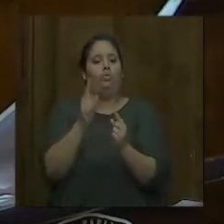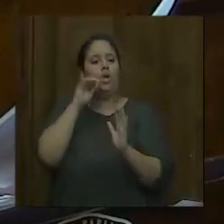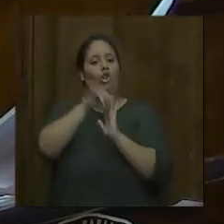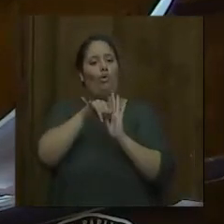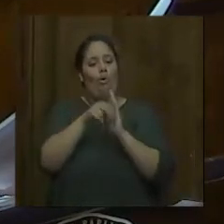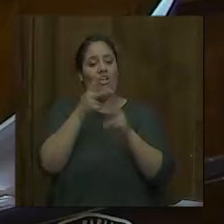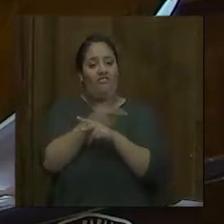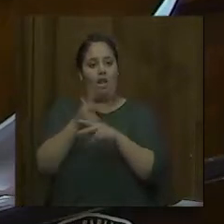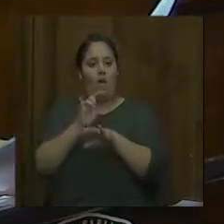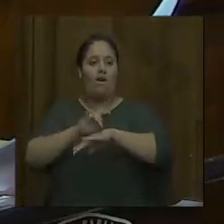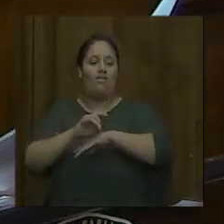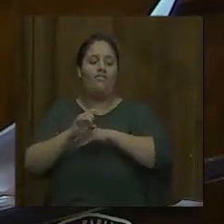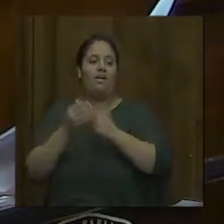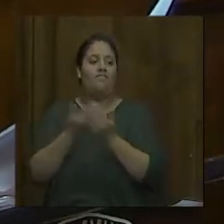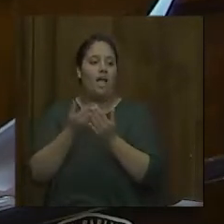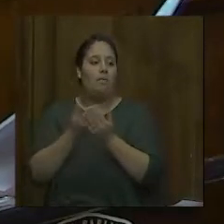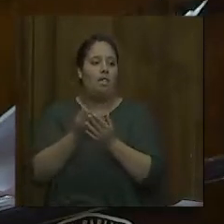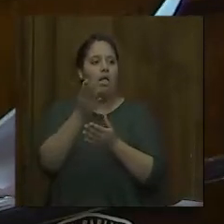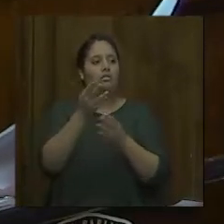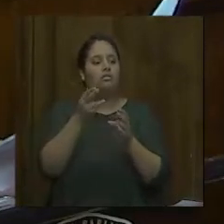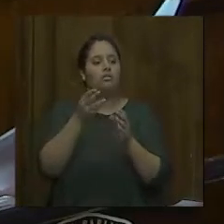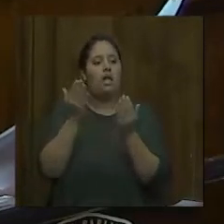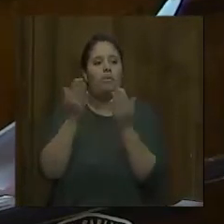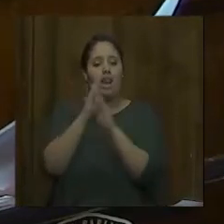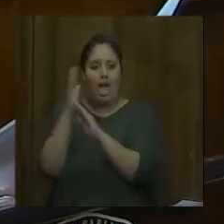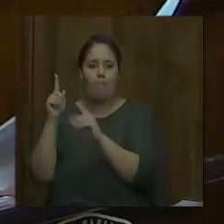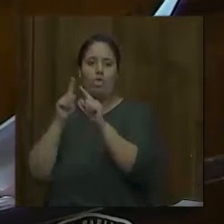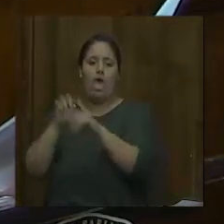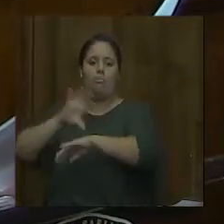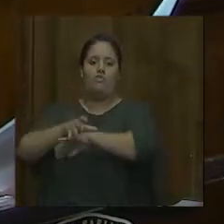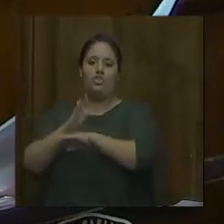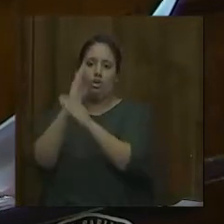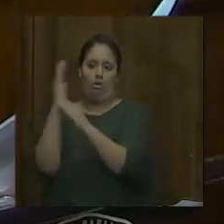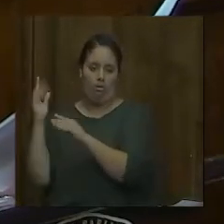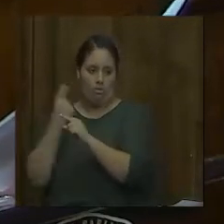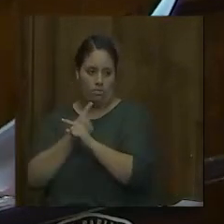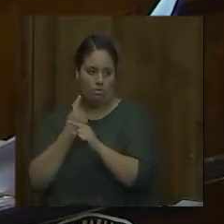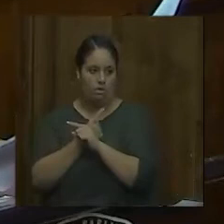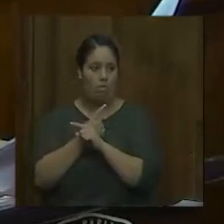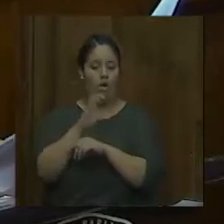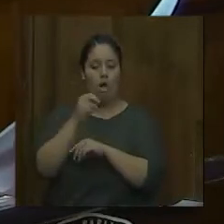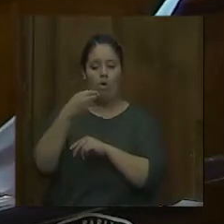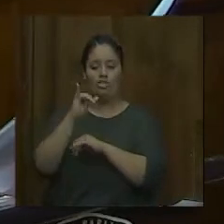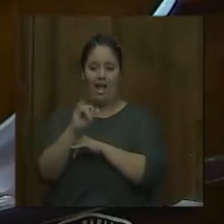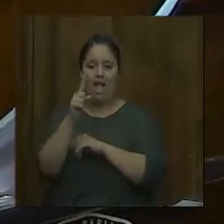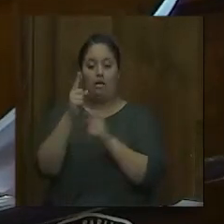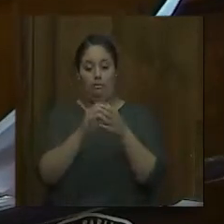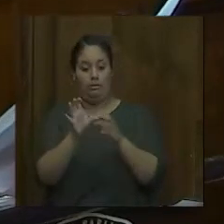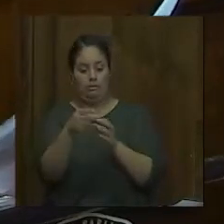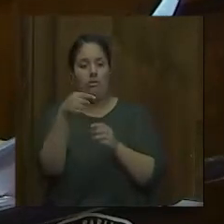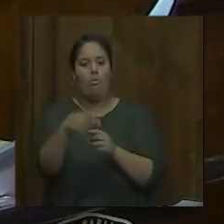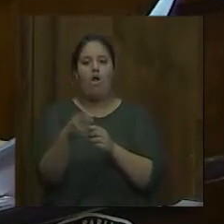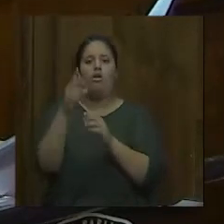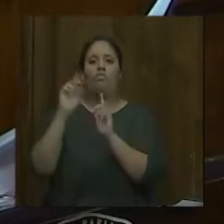are available at the participating libraries and the provincial archives. The OHI is one of the department's most